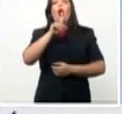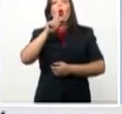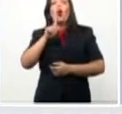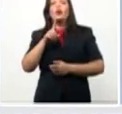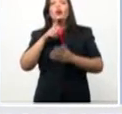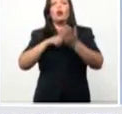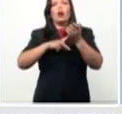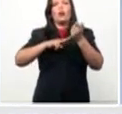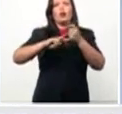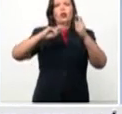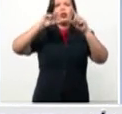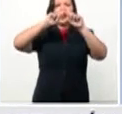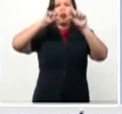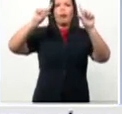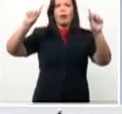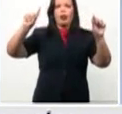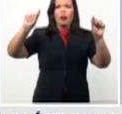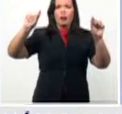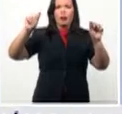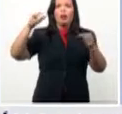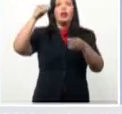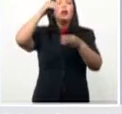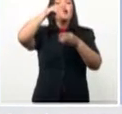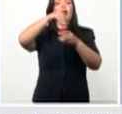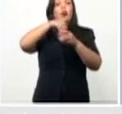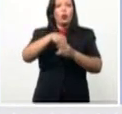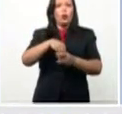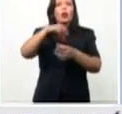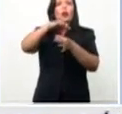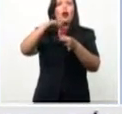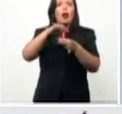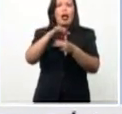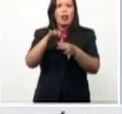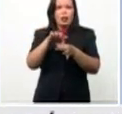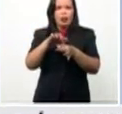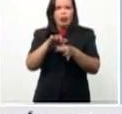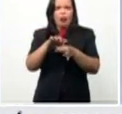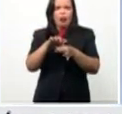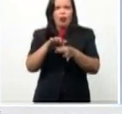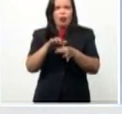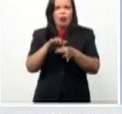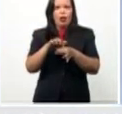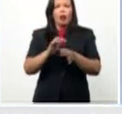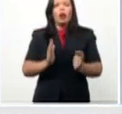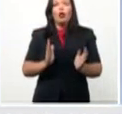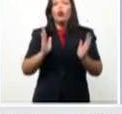that there are 11 provinces and the special municipality of the Isle of Youth.